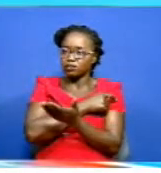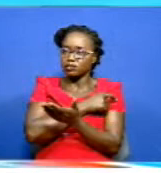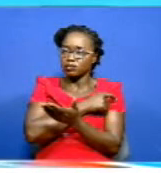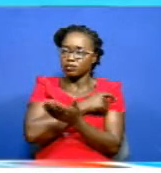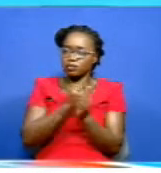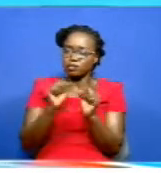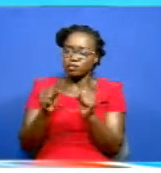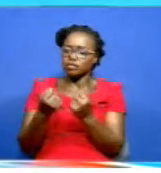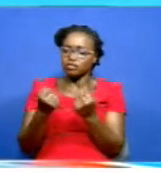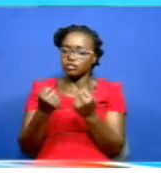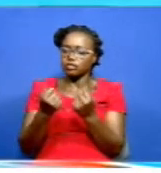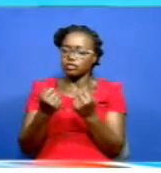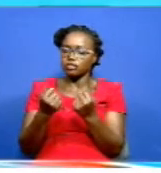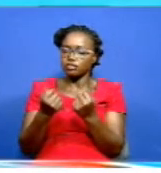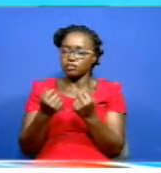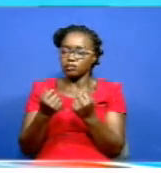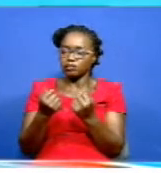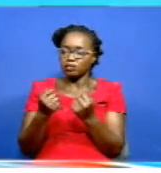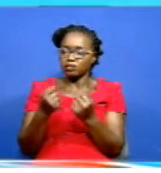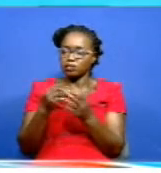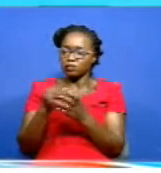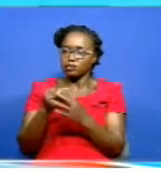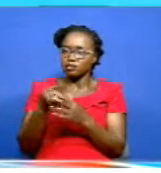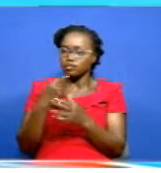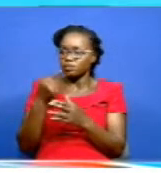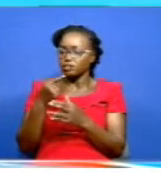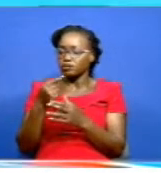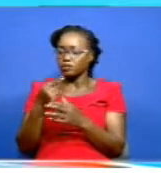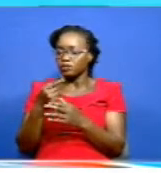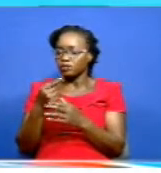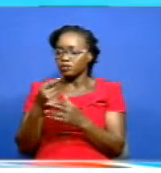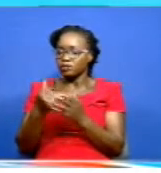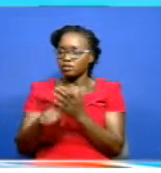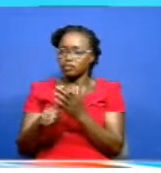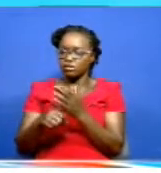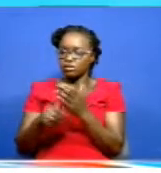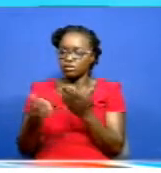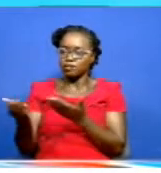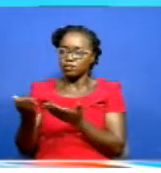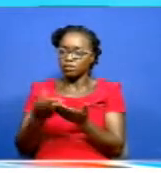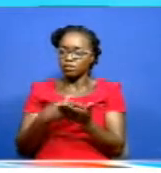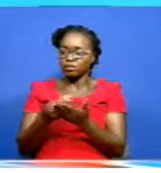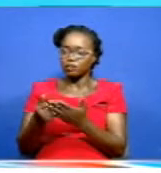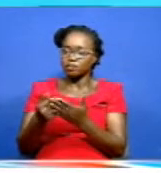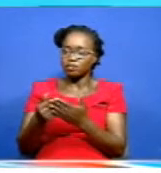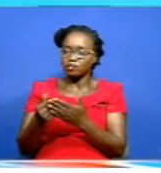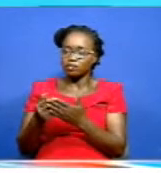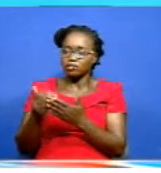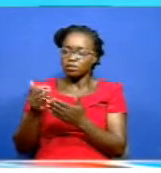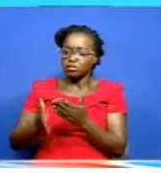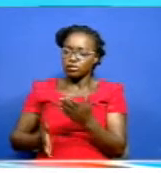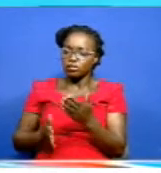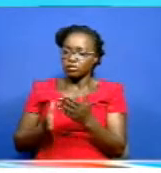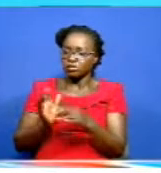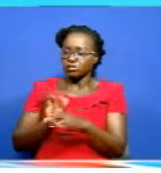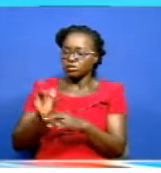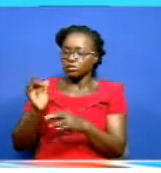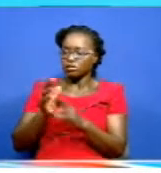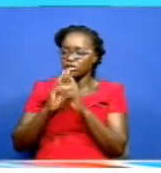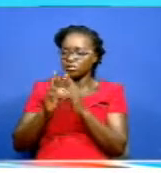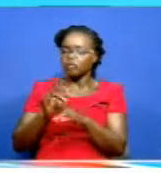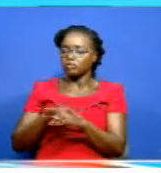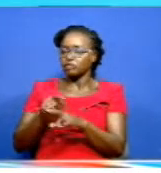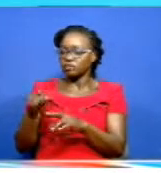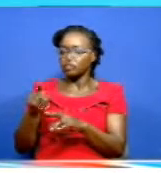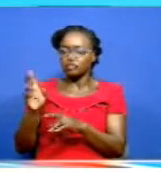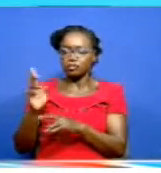said to be causing those side effects. Even during the clinical trial process, those side effects were not even reported at that time. So this is